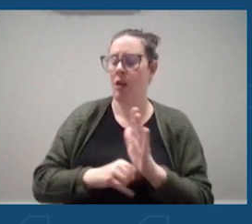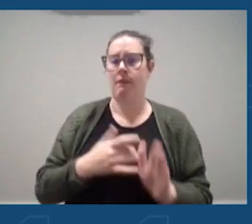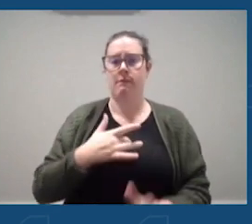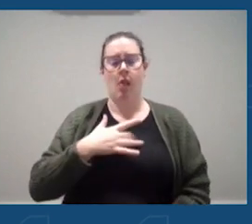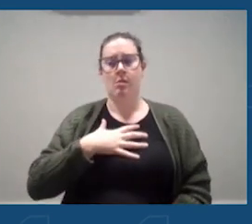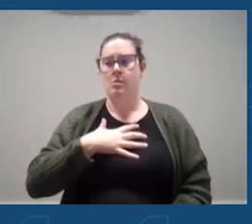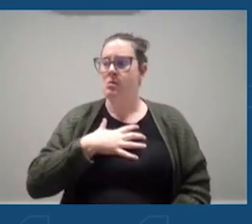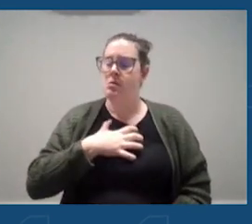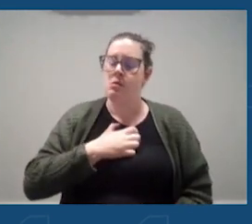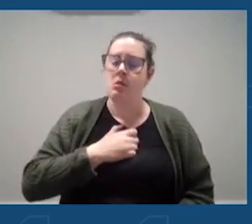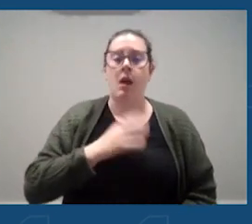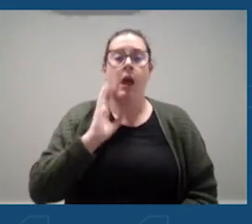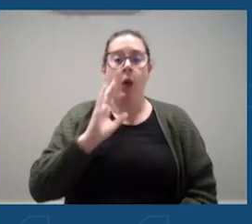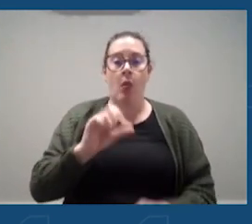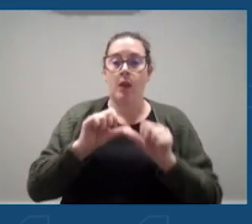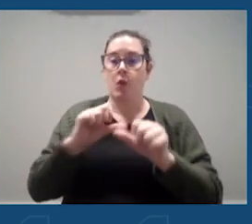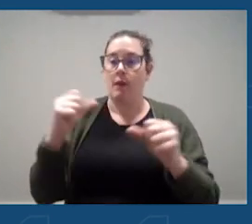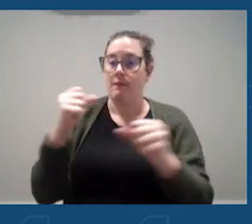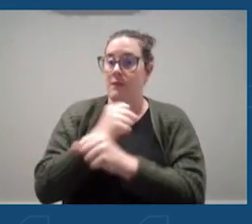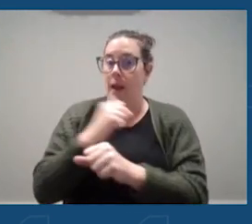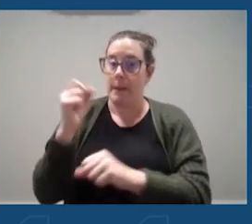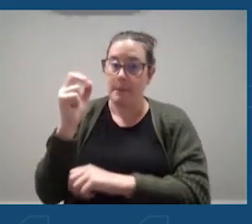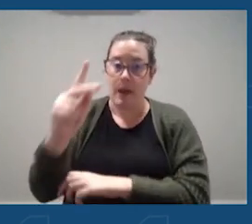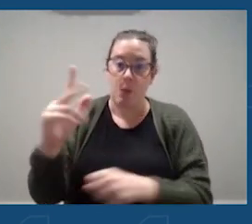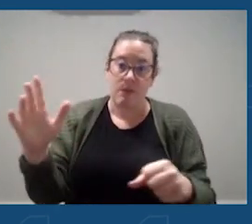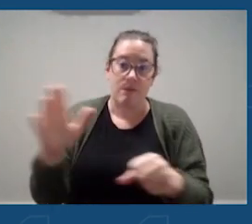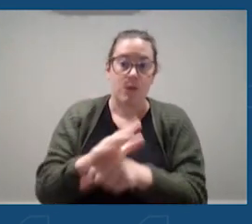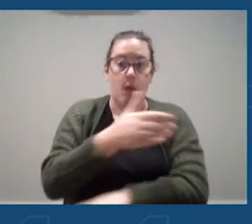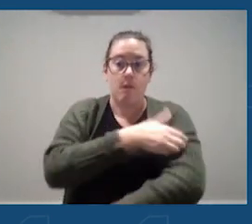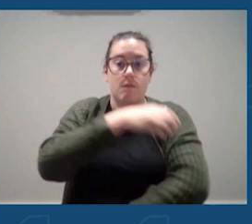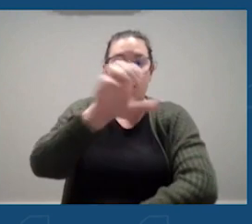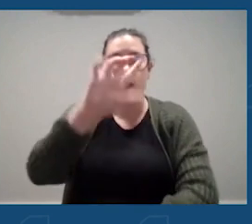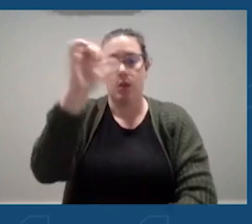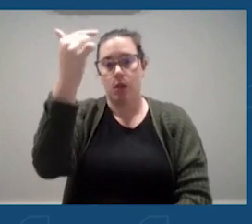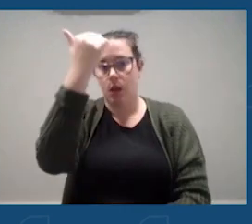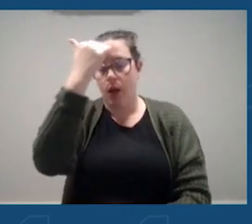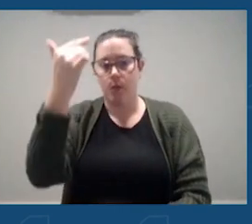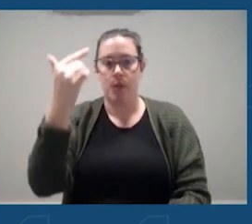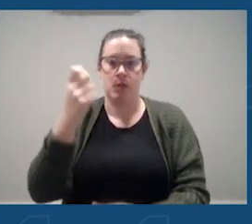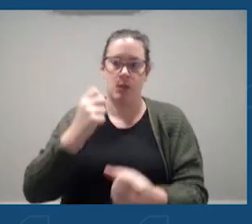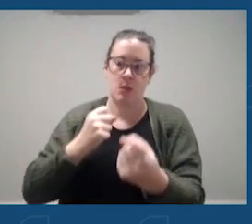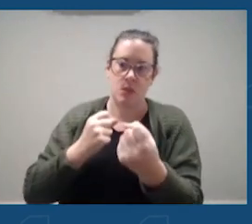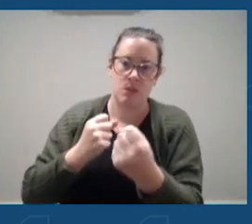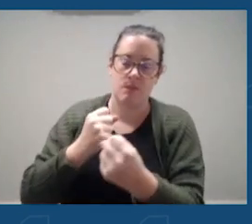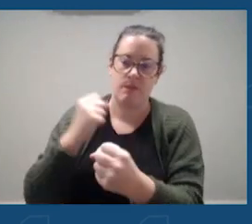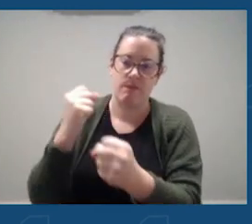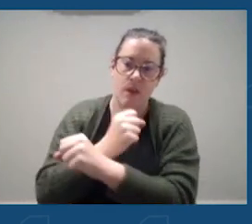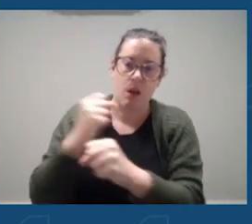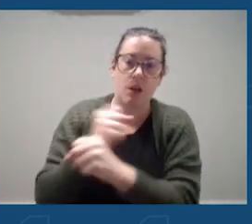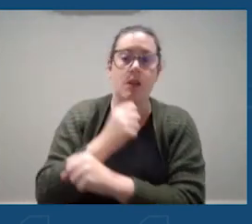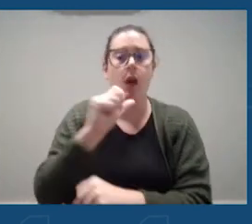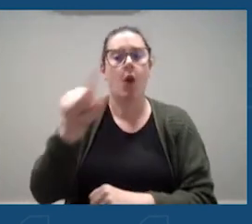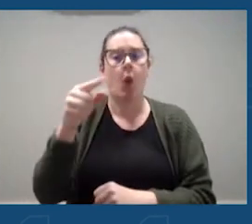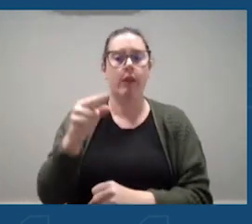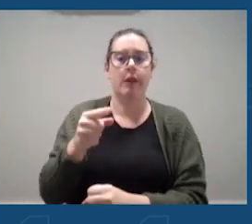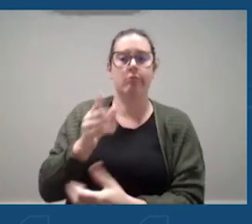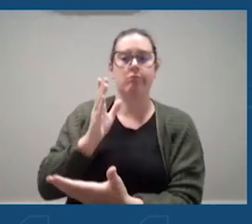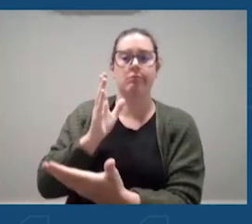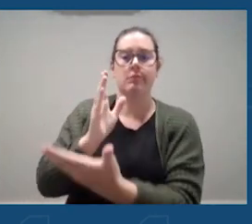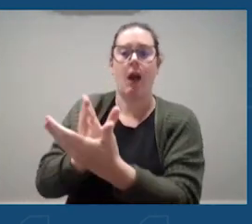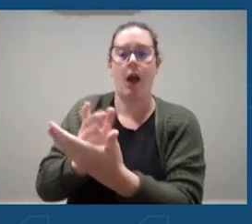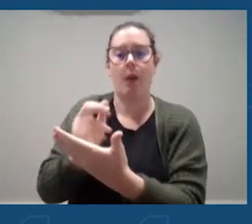continue to fight back with the full force of our government, not just to combat it and talk about it, but to criminalize